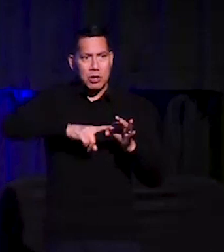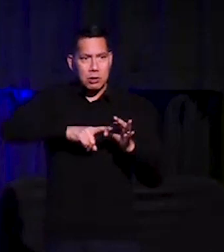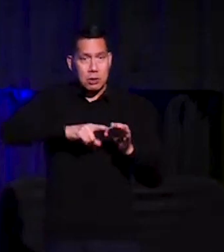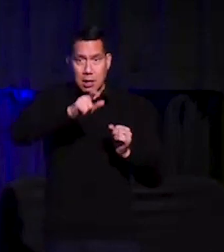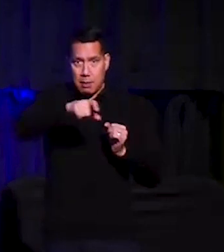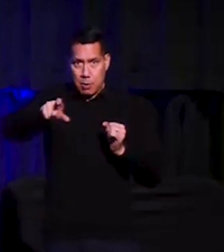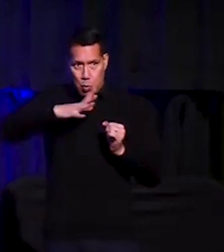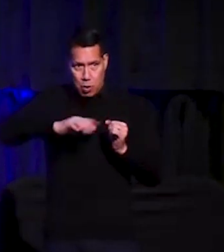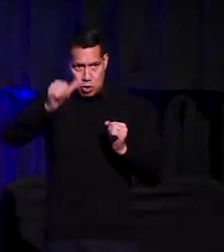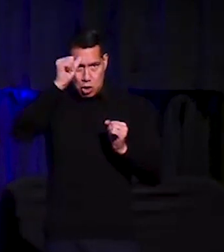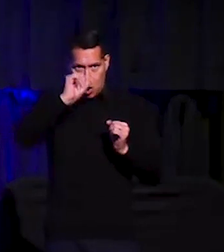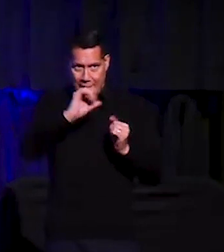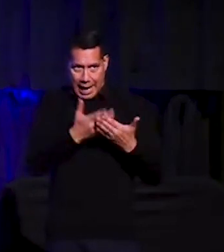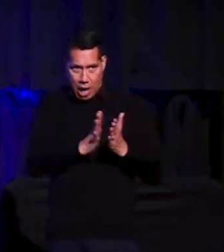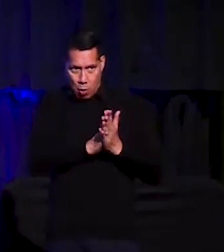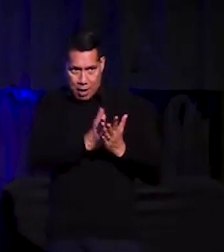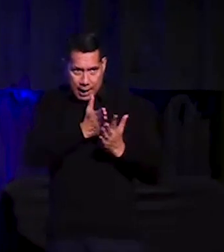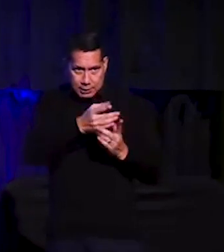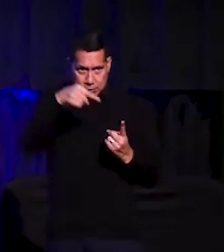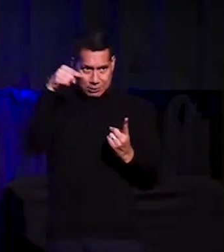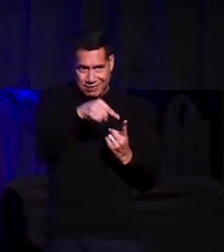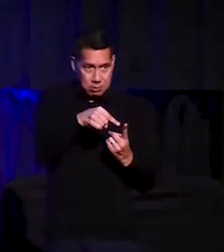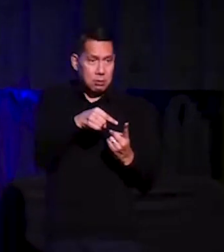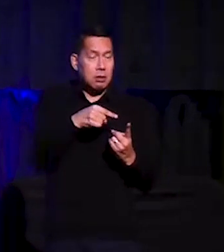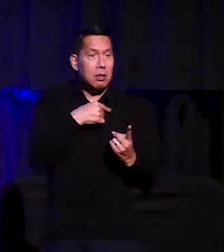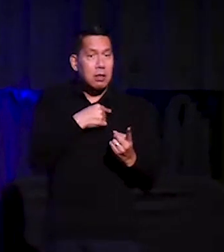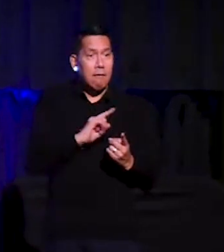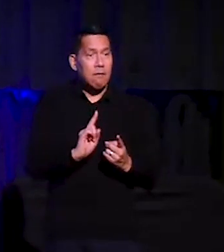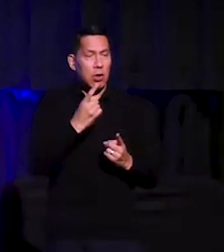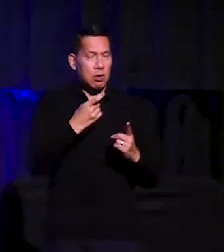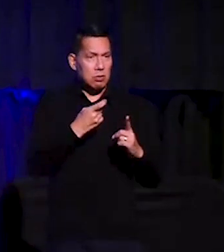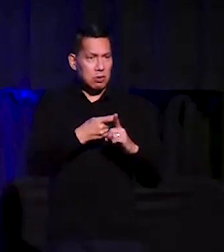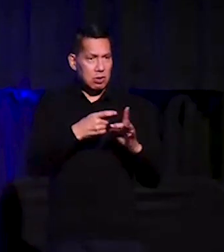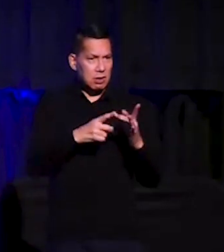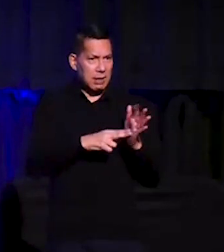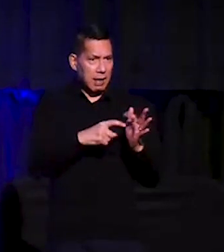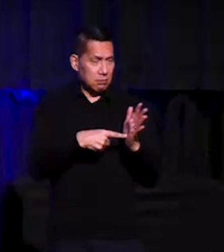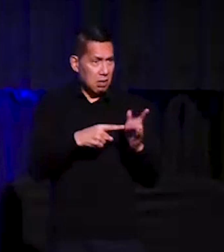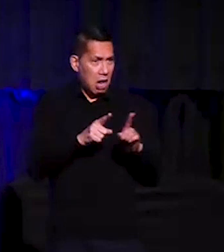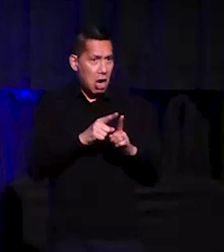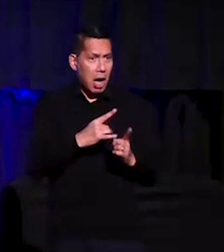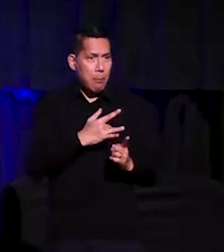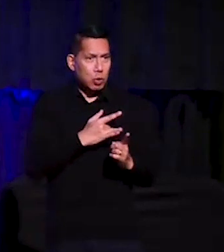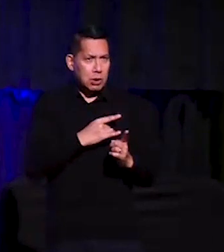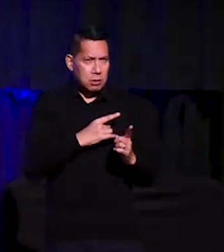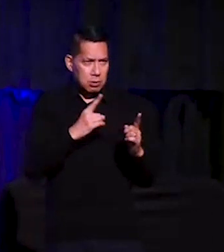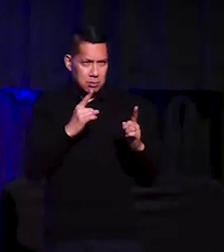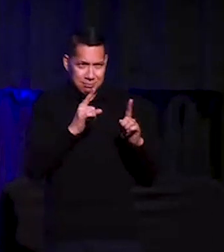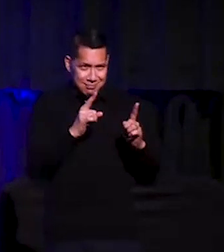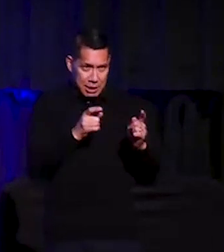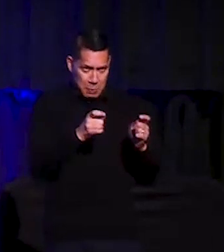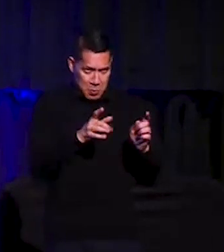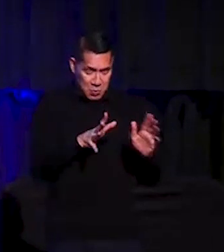are? First prototype they were using Kinect, which is like a motion control, motion sensing thing, where